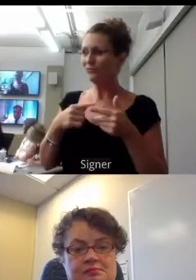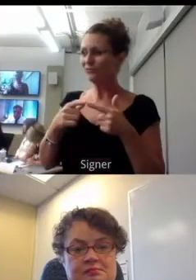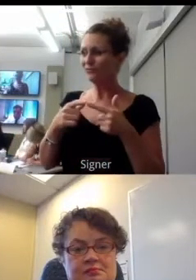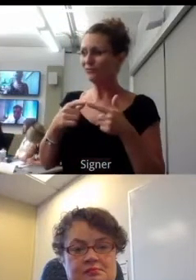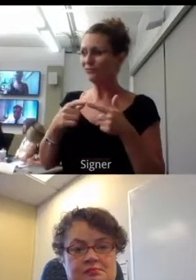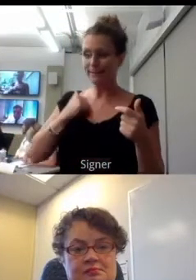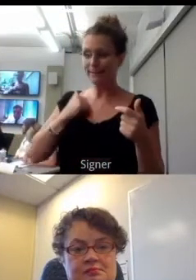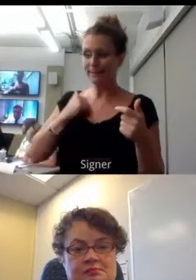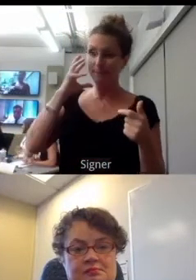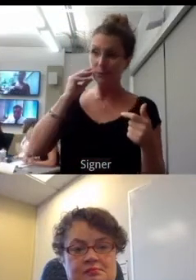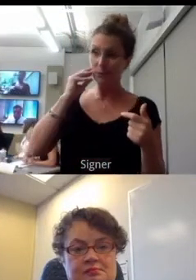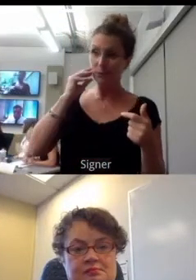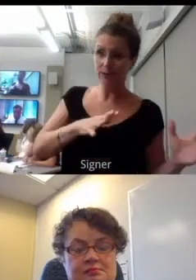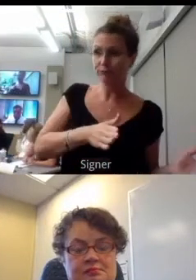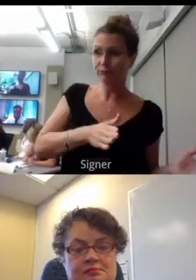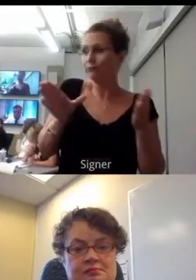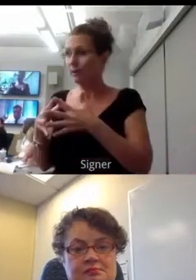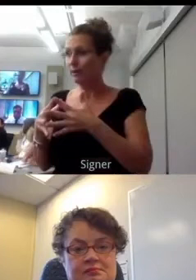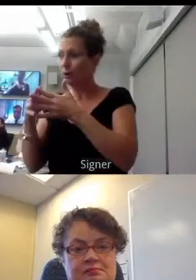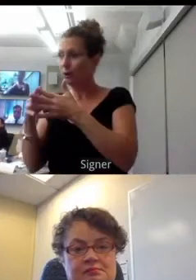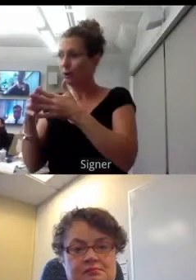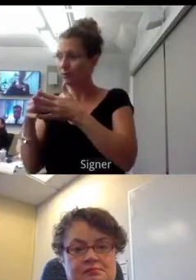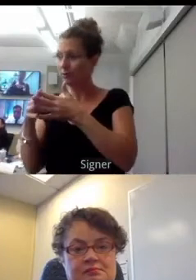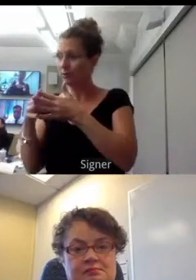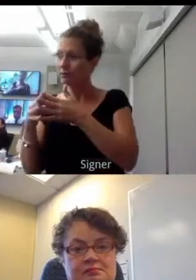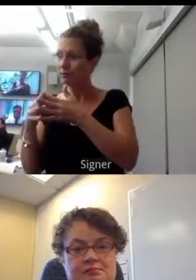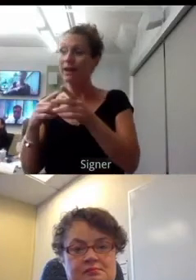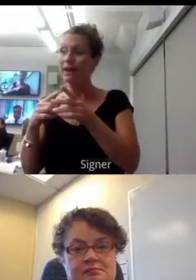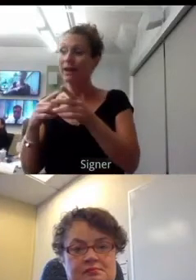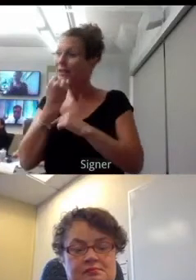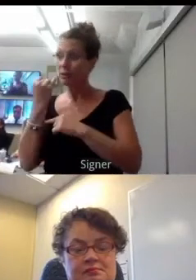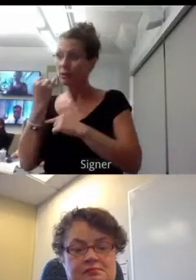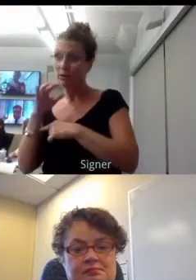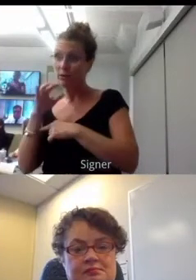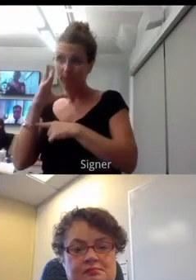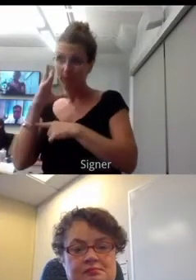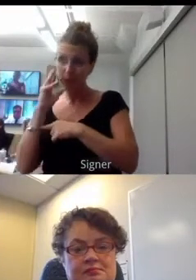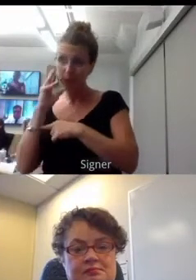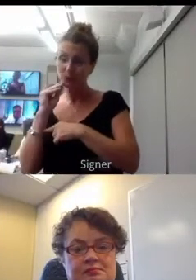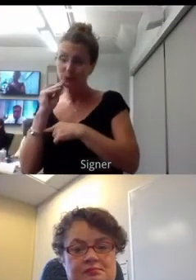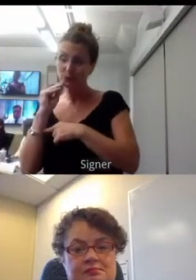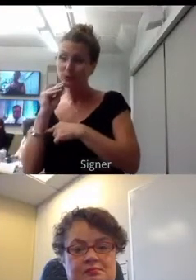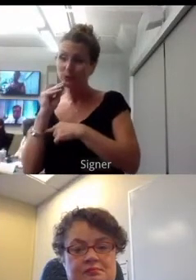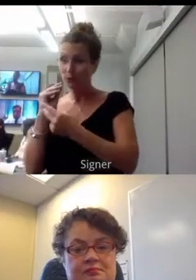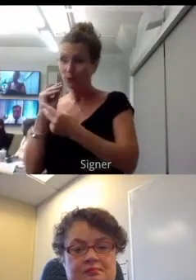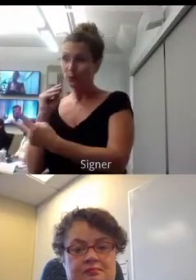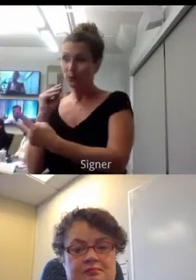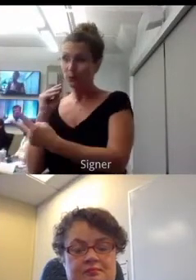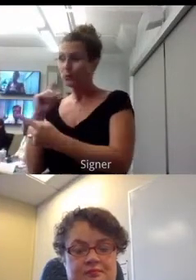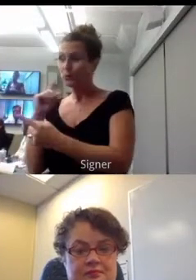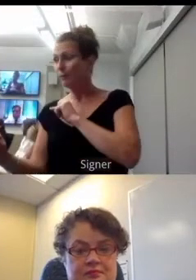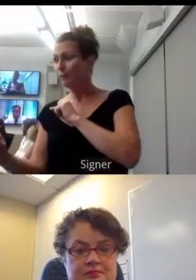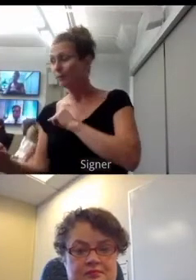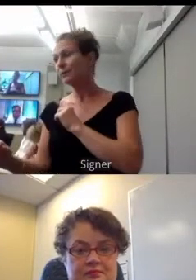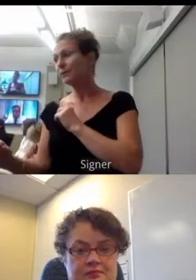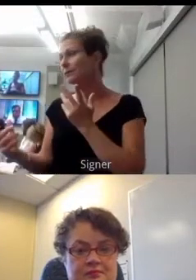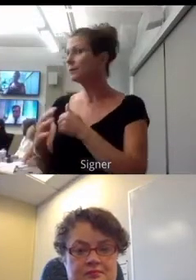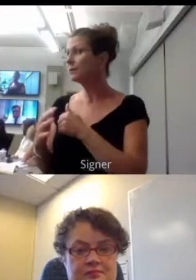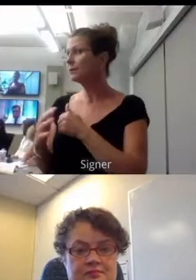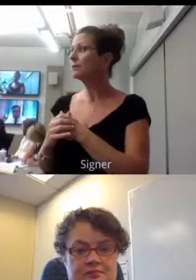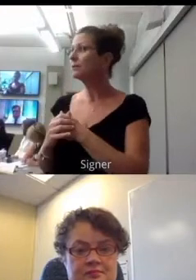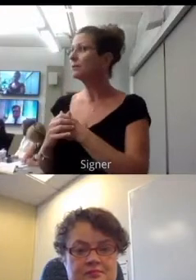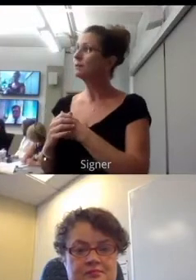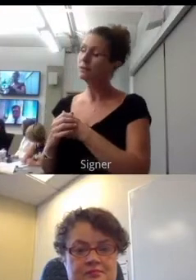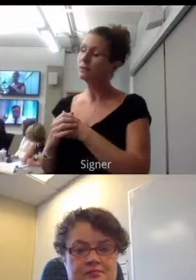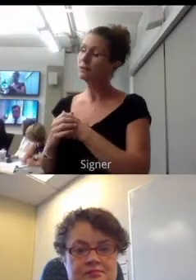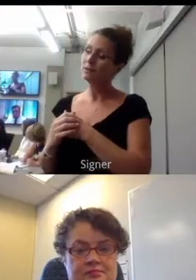then Israeli experiences, both of which may respond to some of the areas that Val was just talking about, as well as others. But I want you to know, Minister, that because